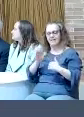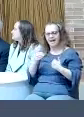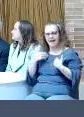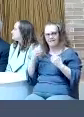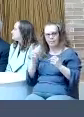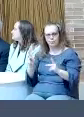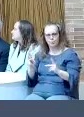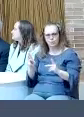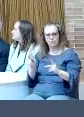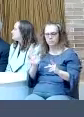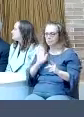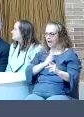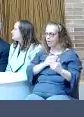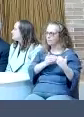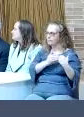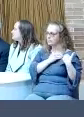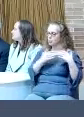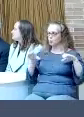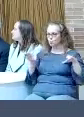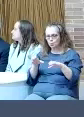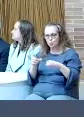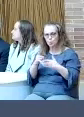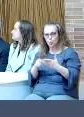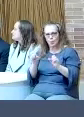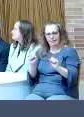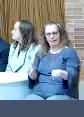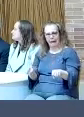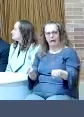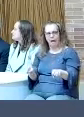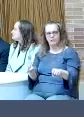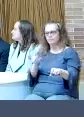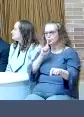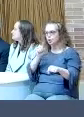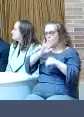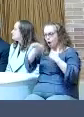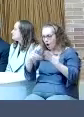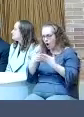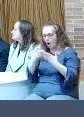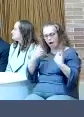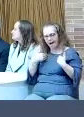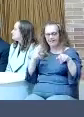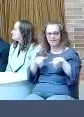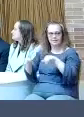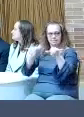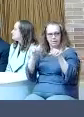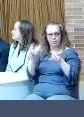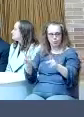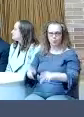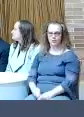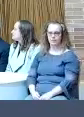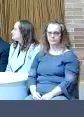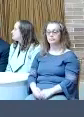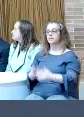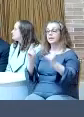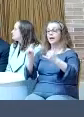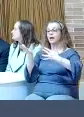do what we have to do to make sure everybody has that OPP opportunity we're going to take a